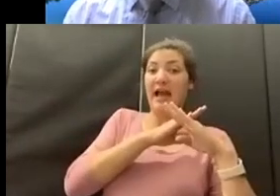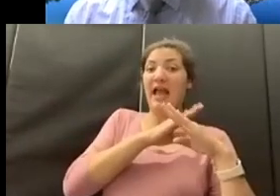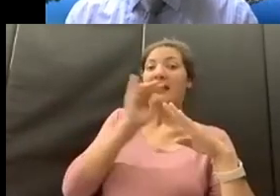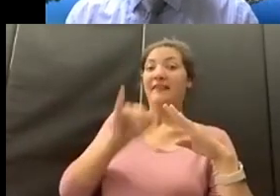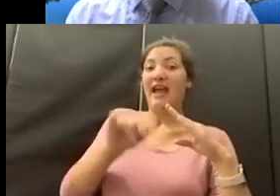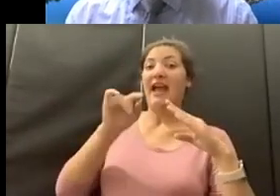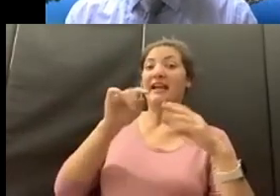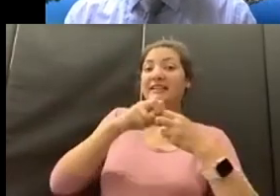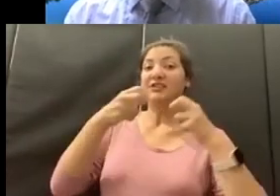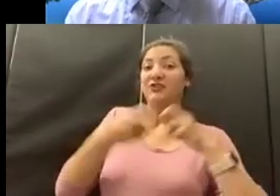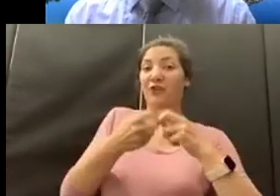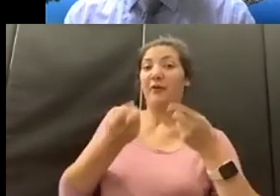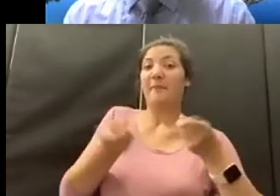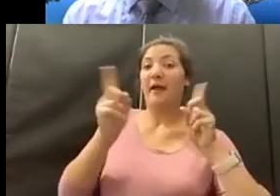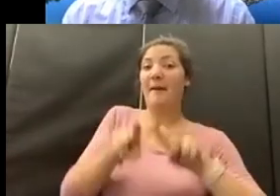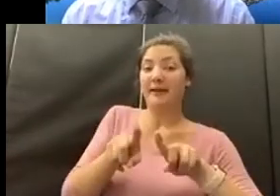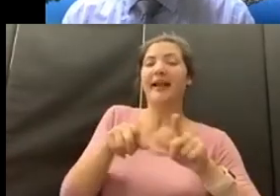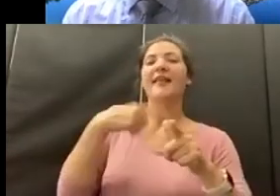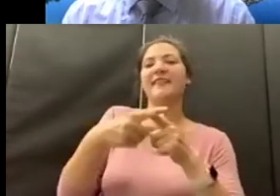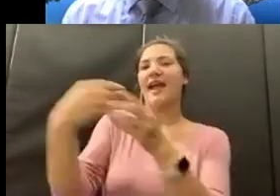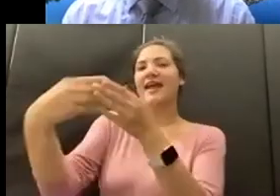have in terms of staffing levels.